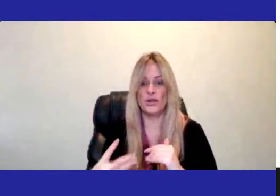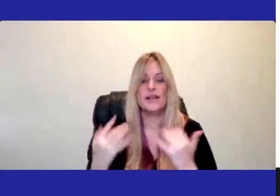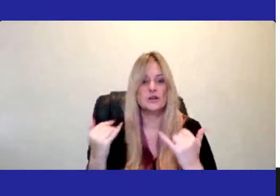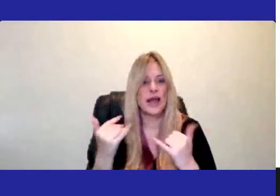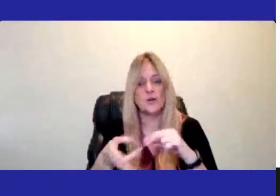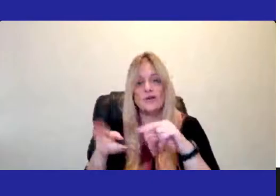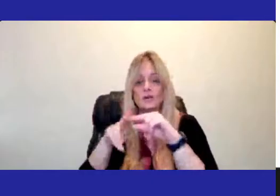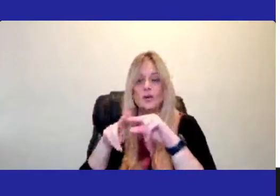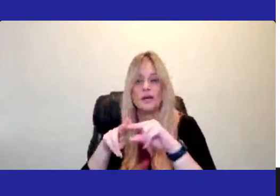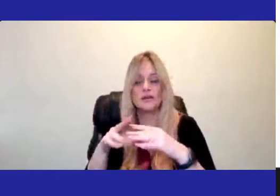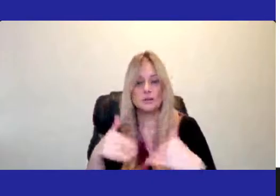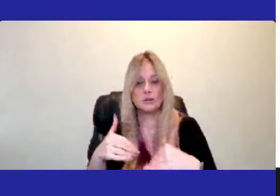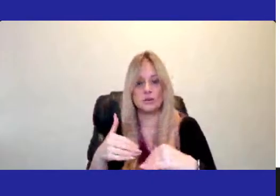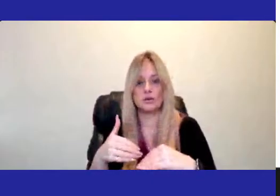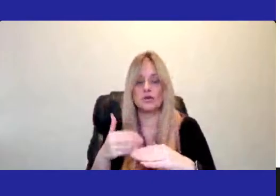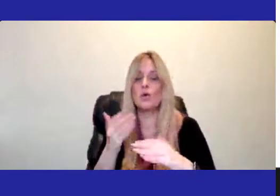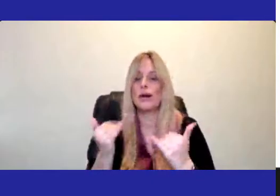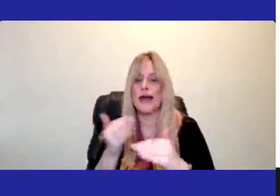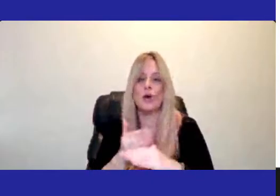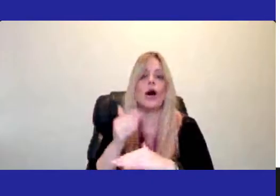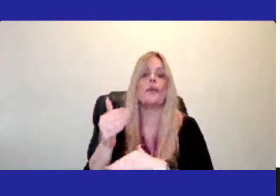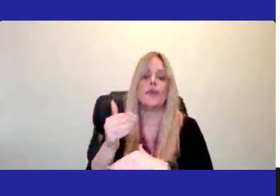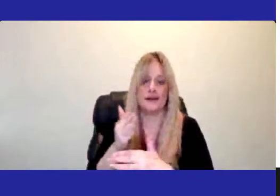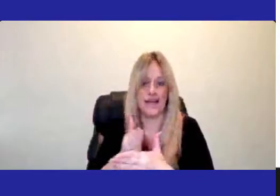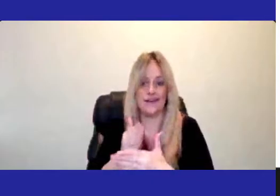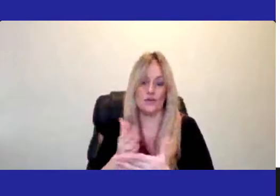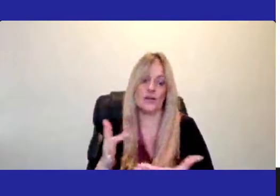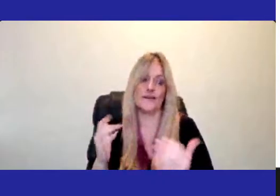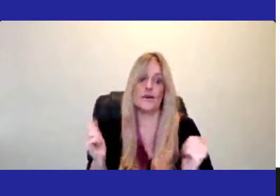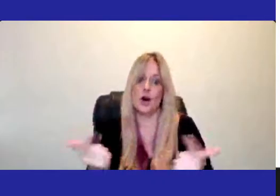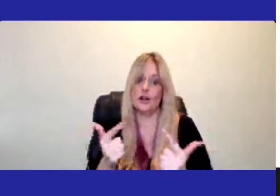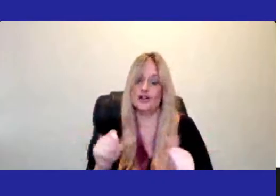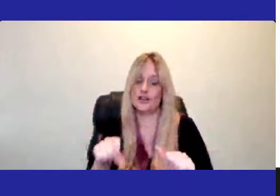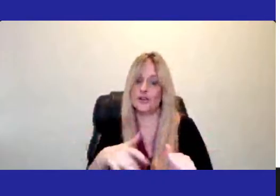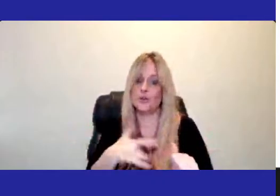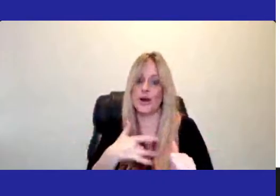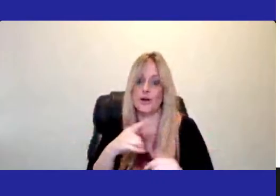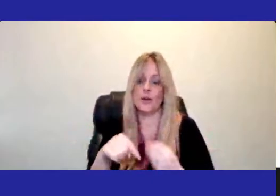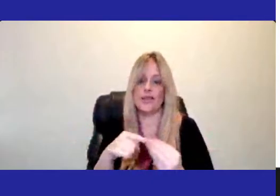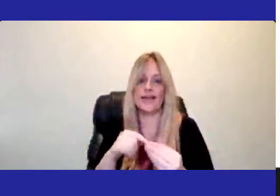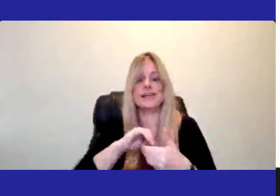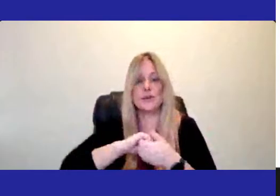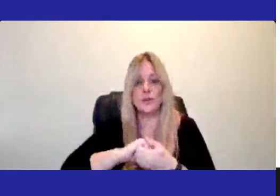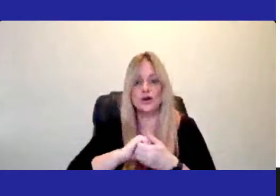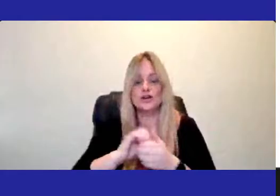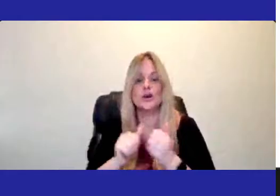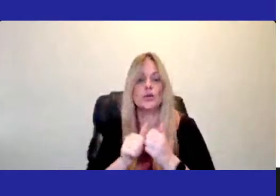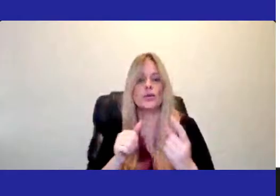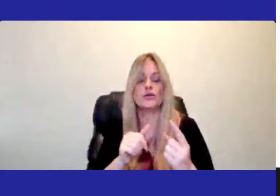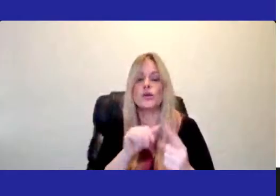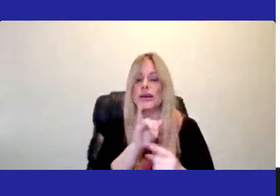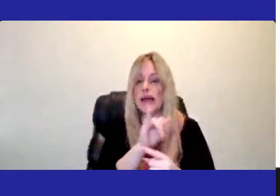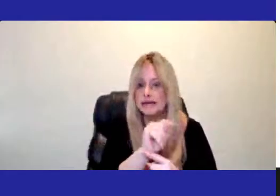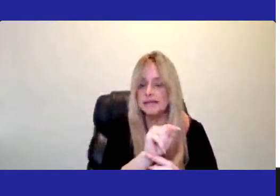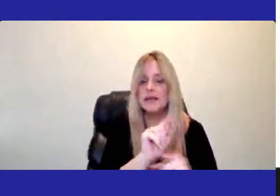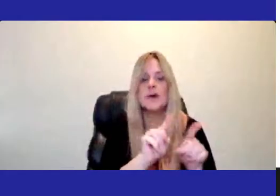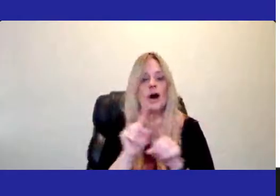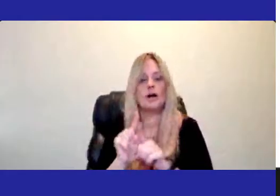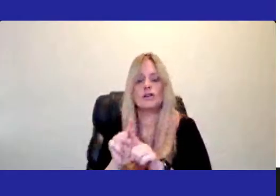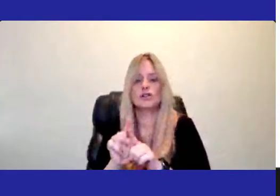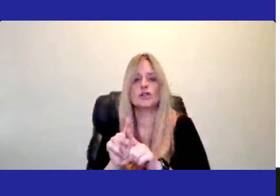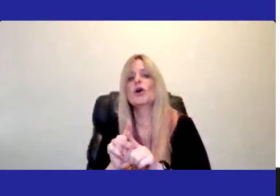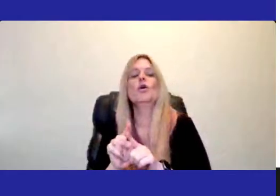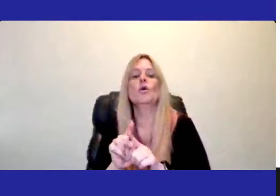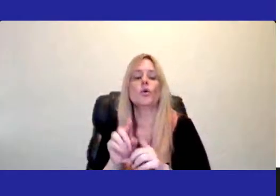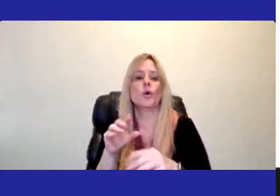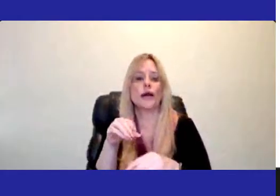now significantly above average. And I think we all should be very proud of this. And this is a partnership between certainly IT, but very much ambulatory,